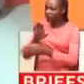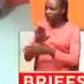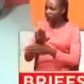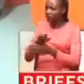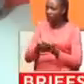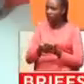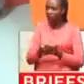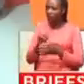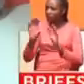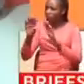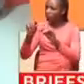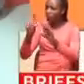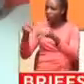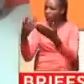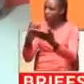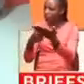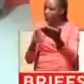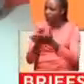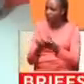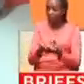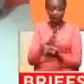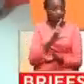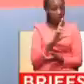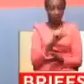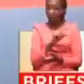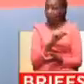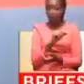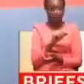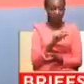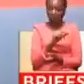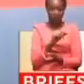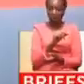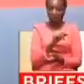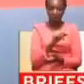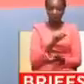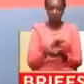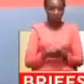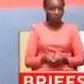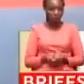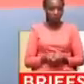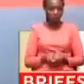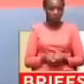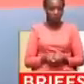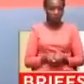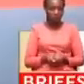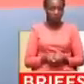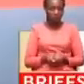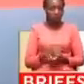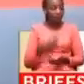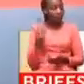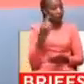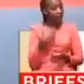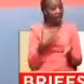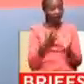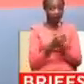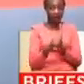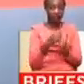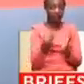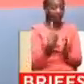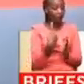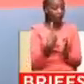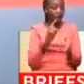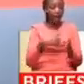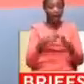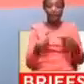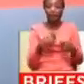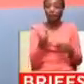and the rest of those guys? No, I wasn't. Just the skill, just having talent, you know, and the people who are